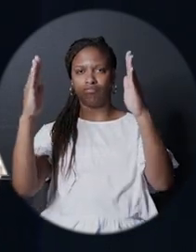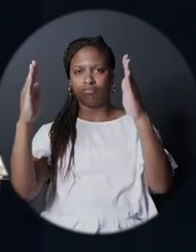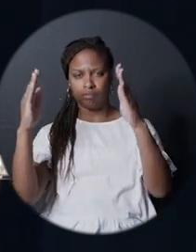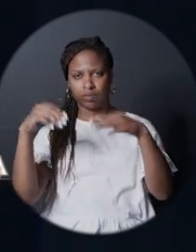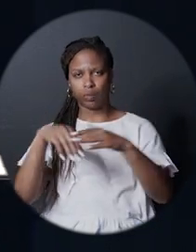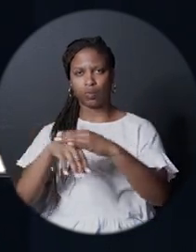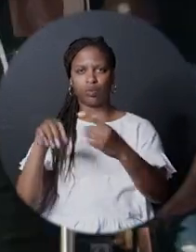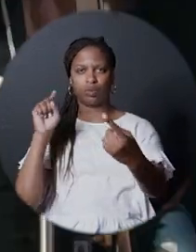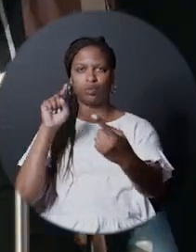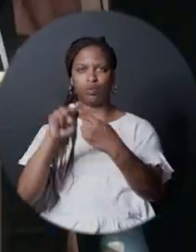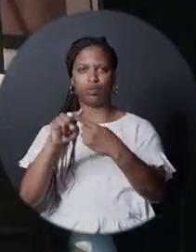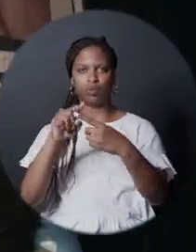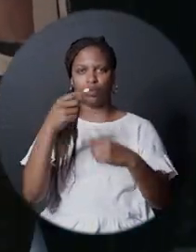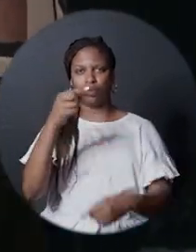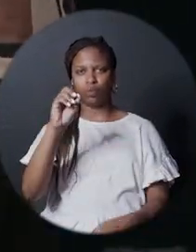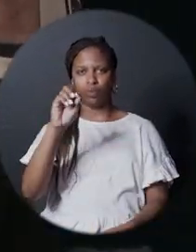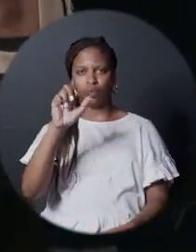goal?